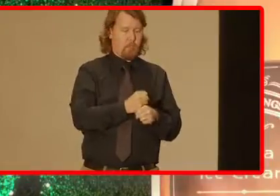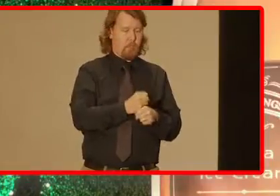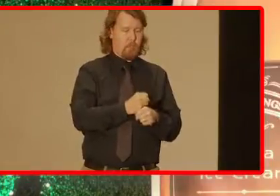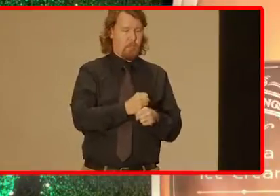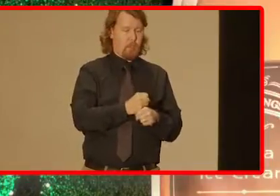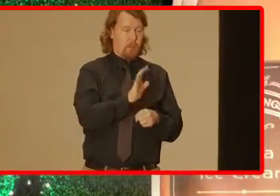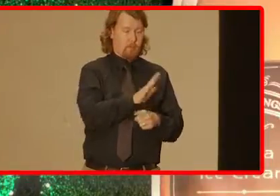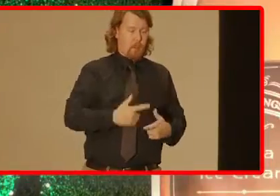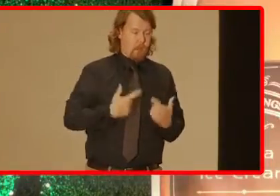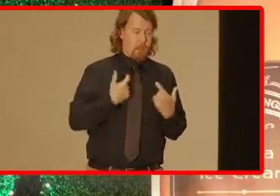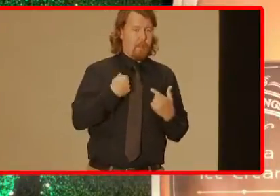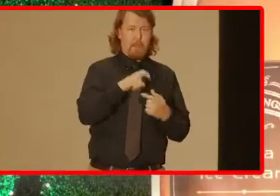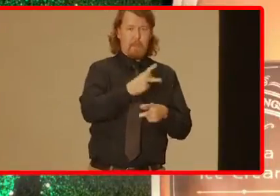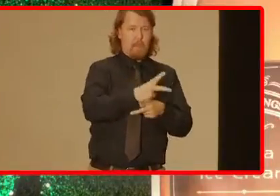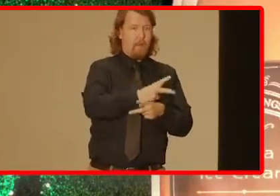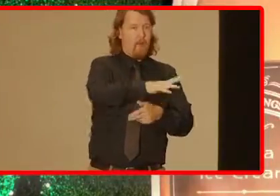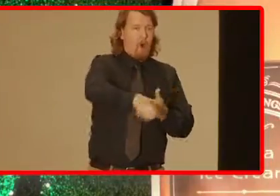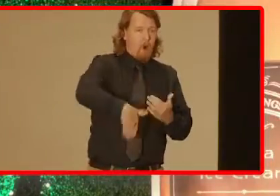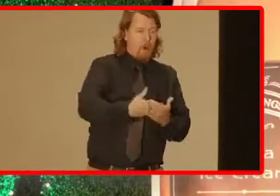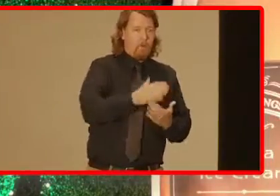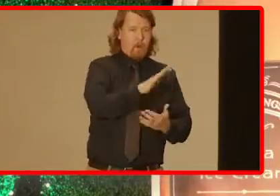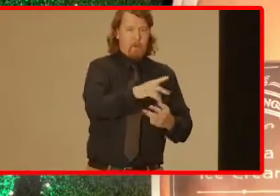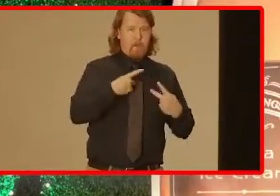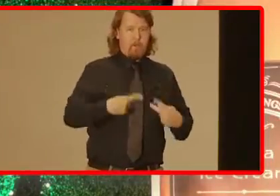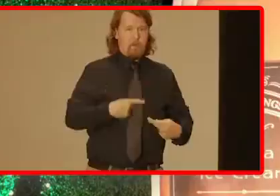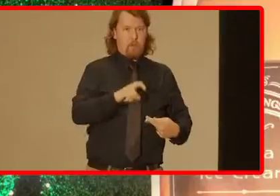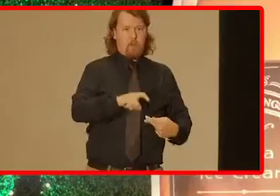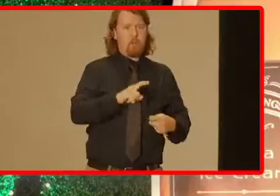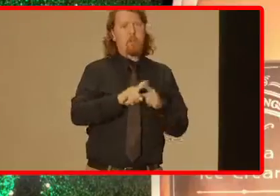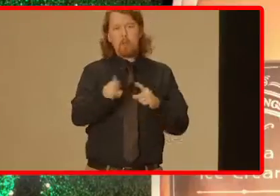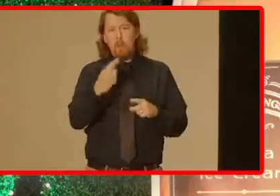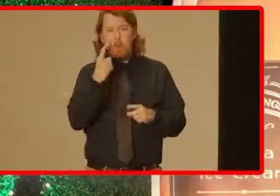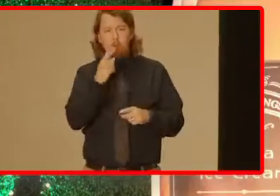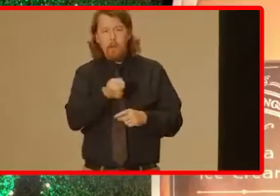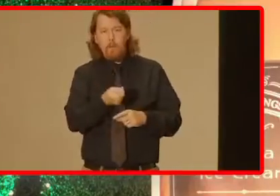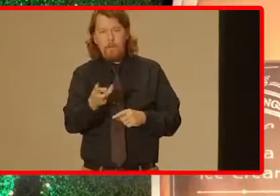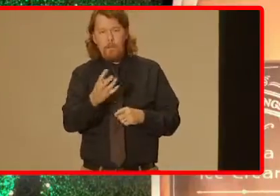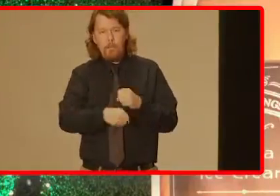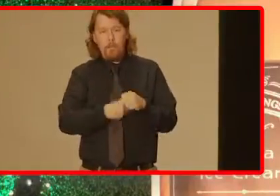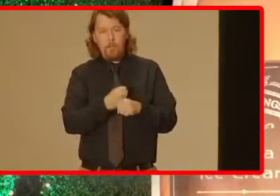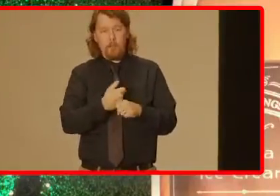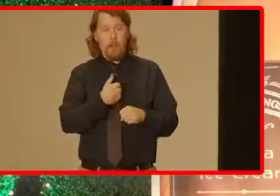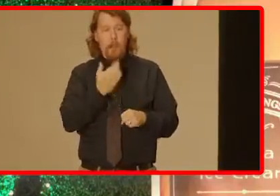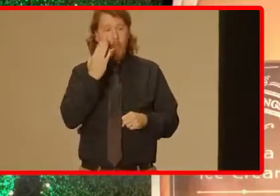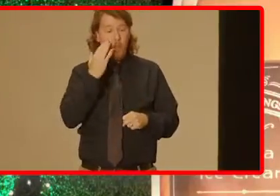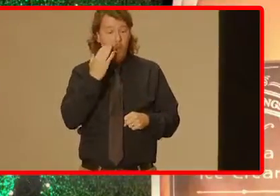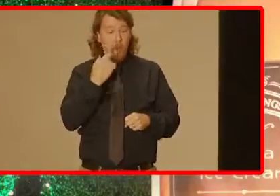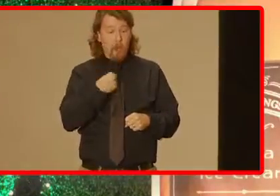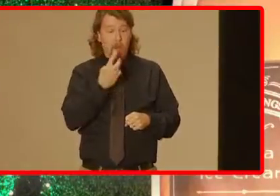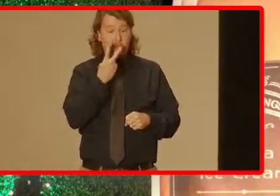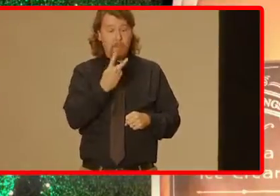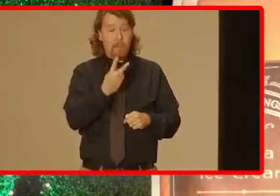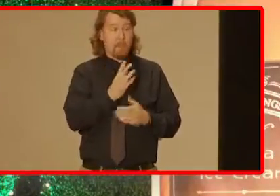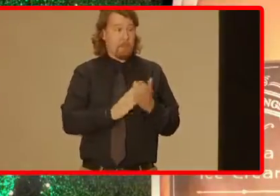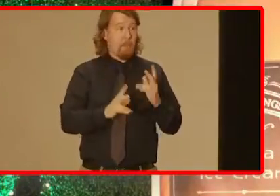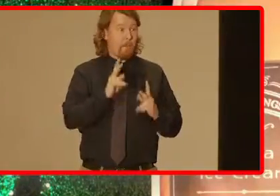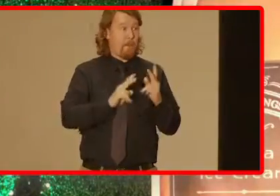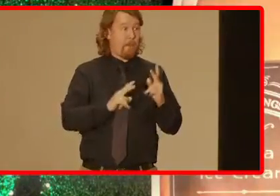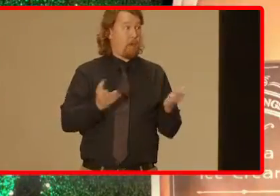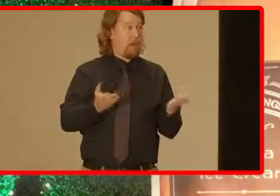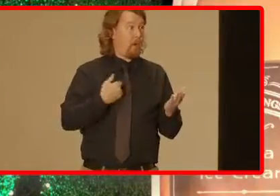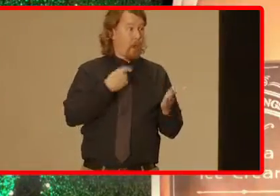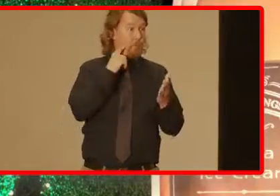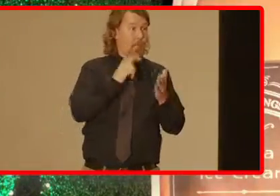physical needs. But you know, it was just for a few years. And I know, and I've seen some of the people I've recognized here